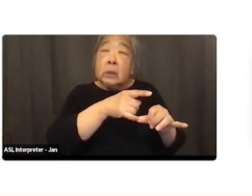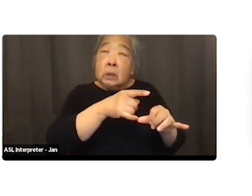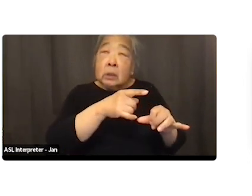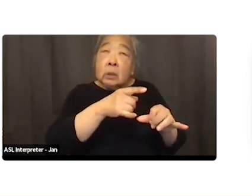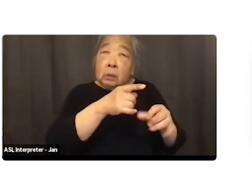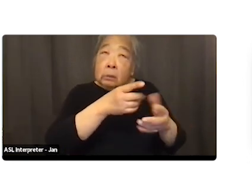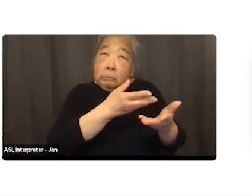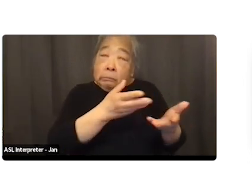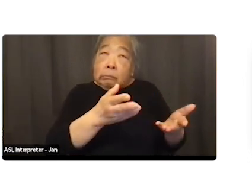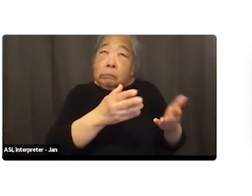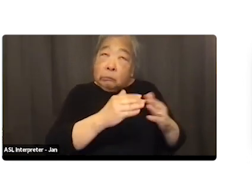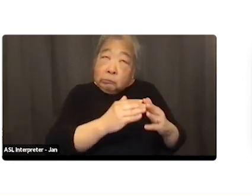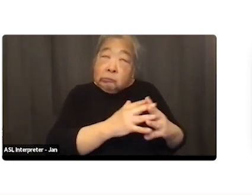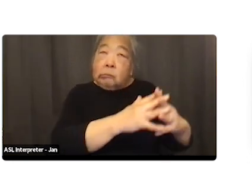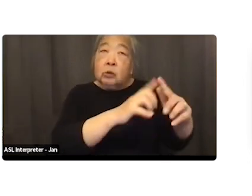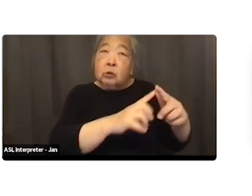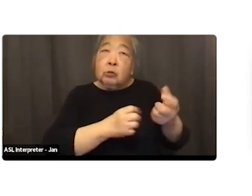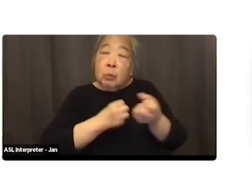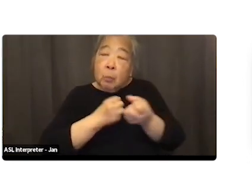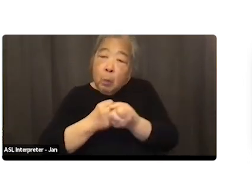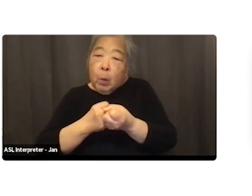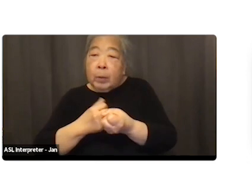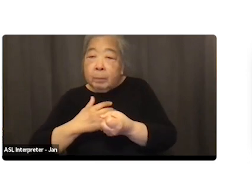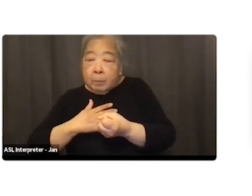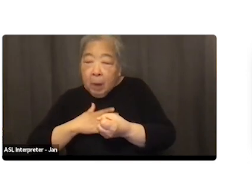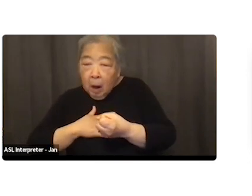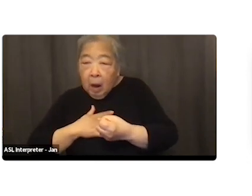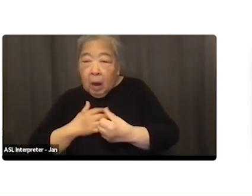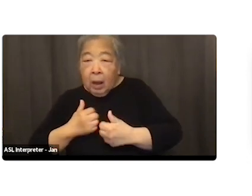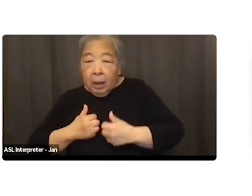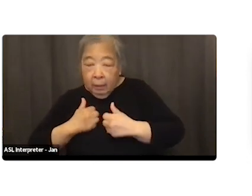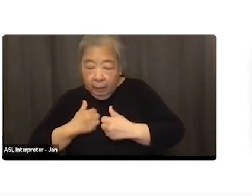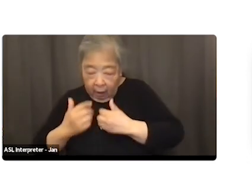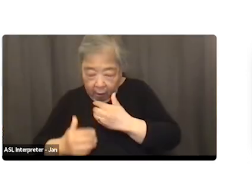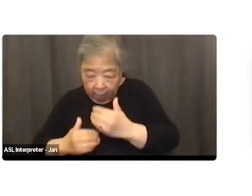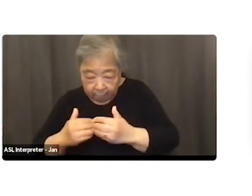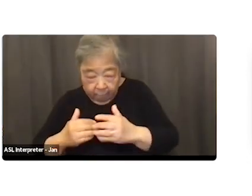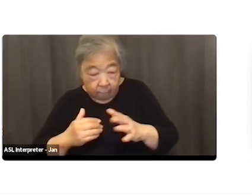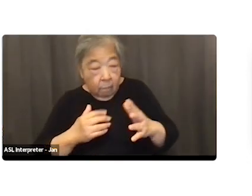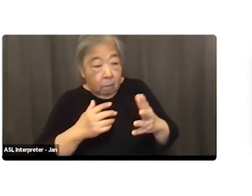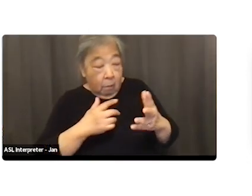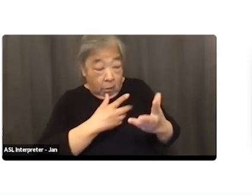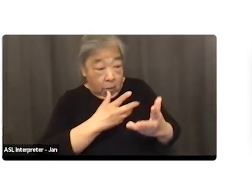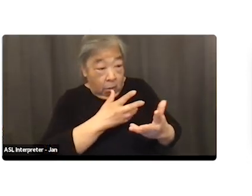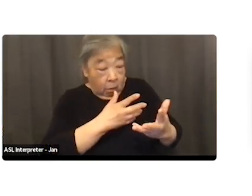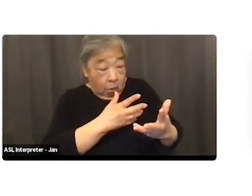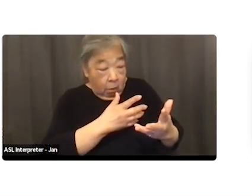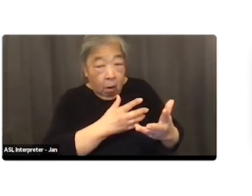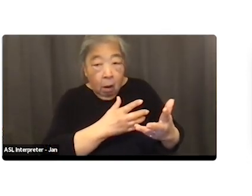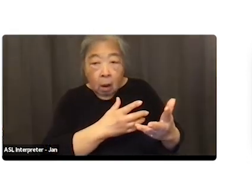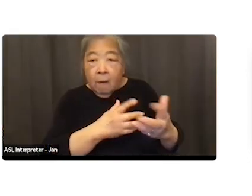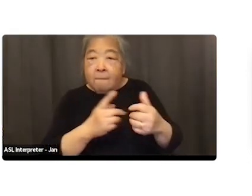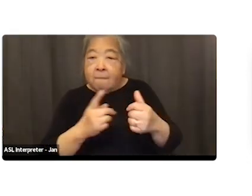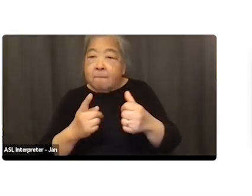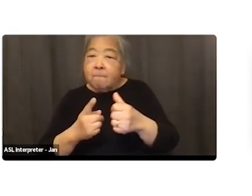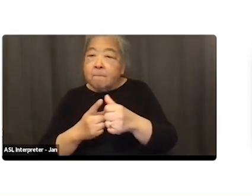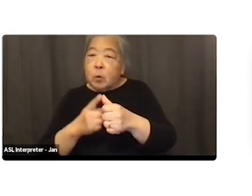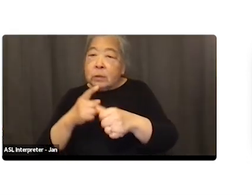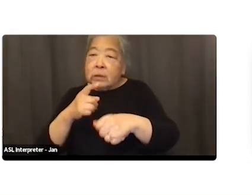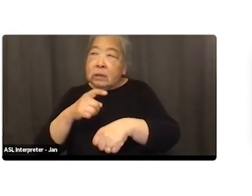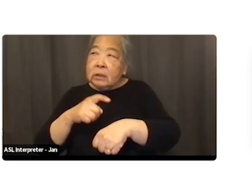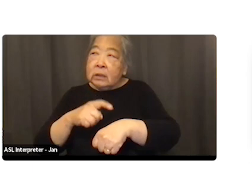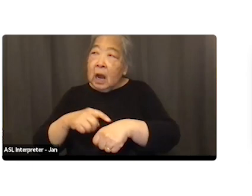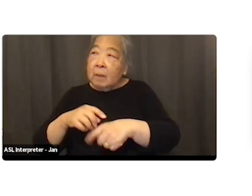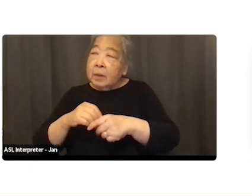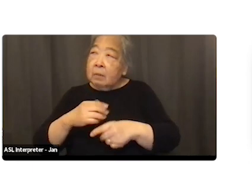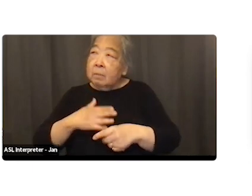survival. Once I knew that, there was a moment for the first time in my life where I had nothing